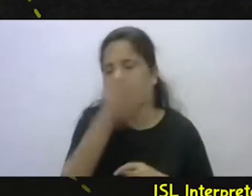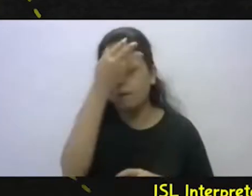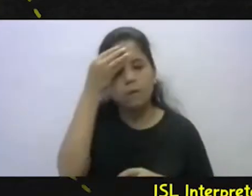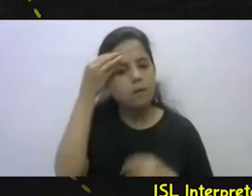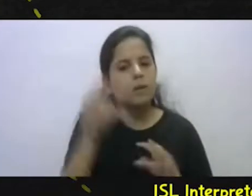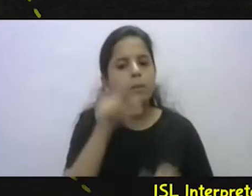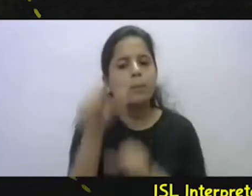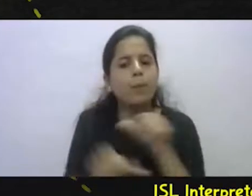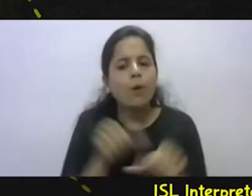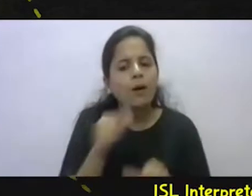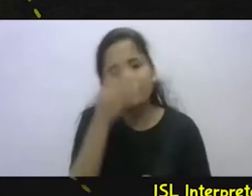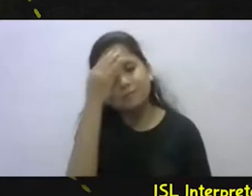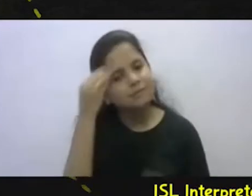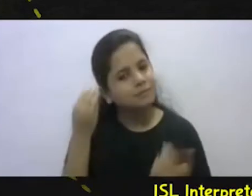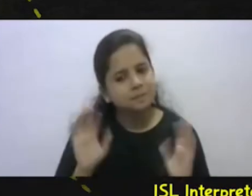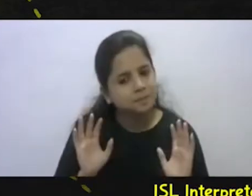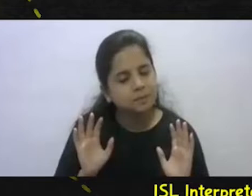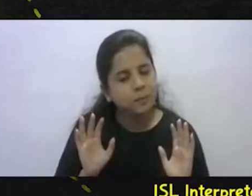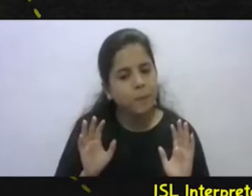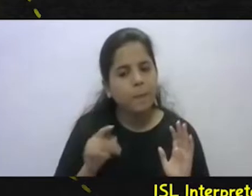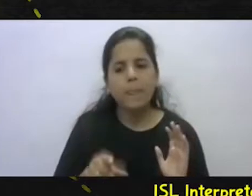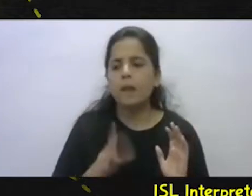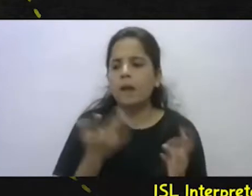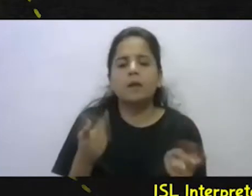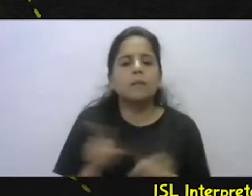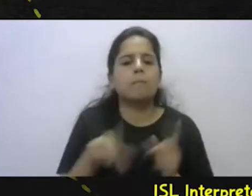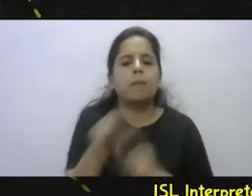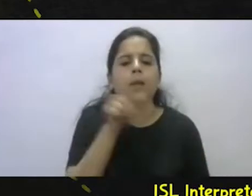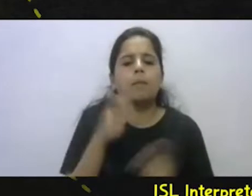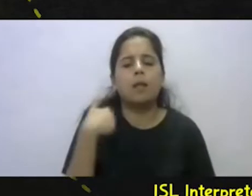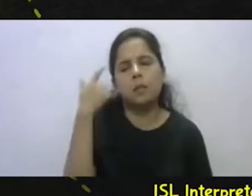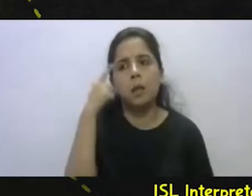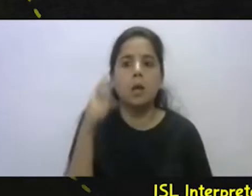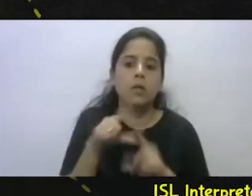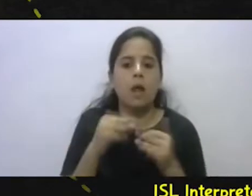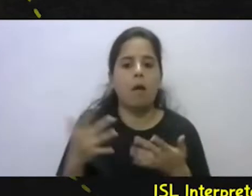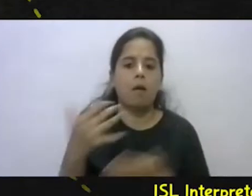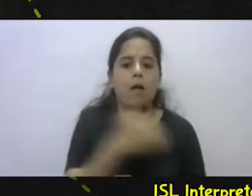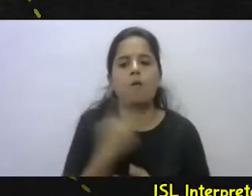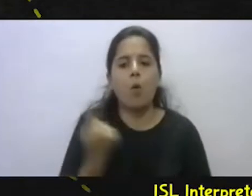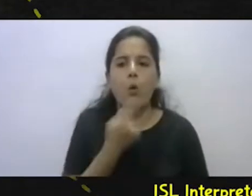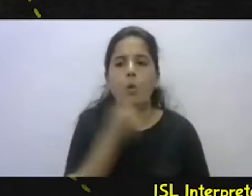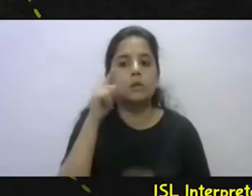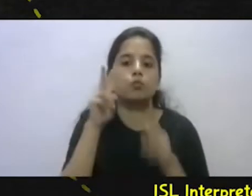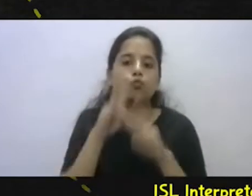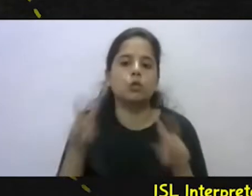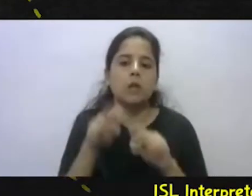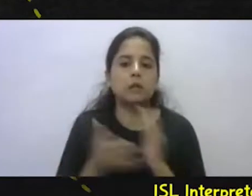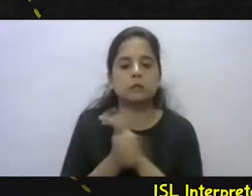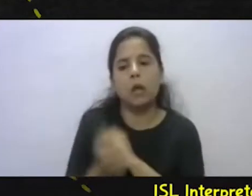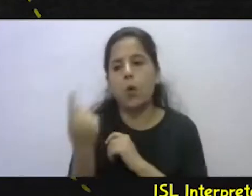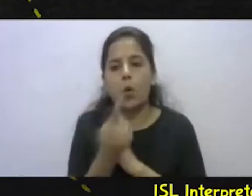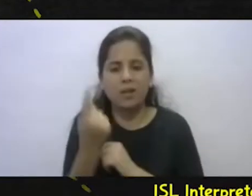the process. It's in a way assumed that to collect data, you just need research skills. What